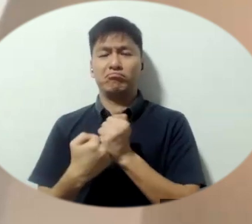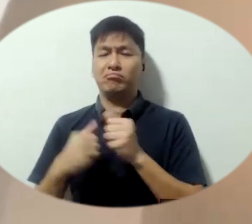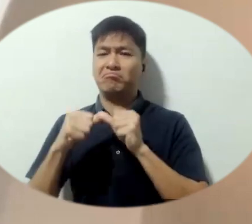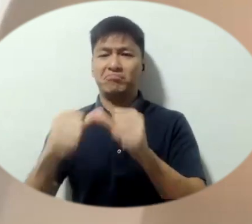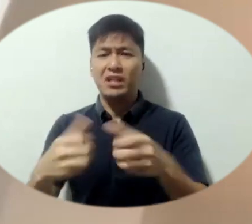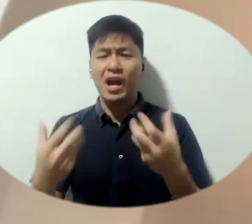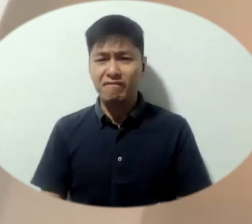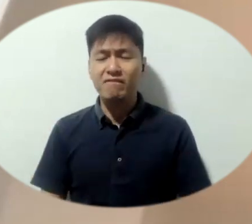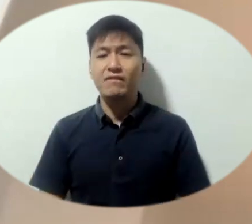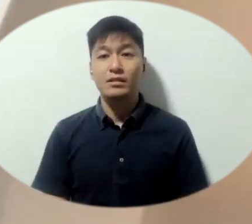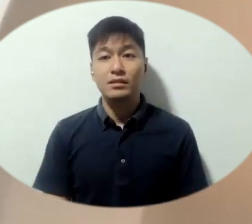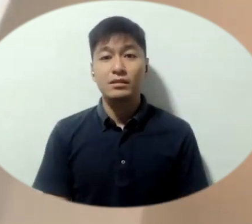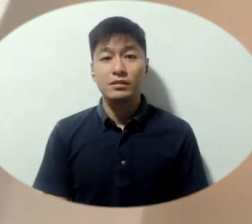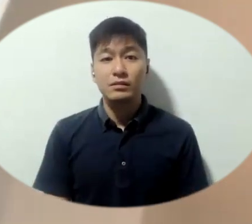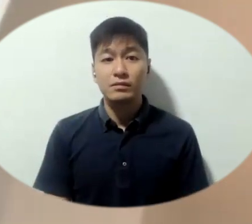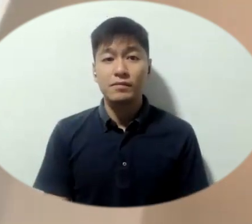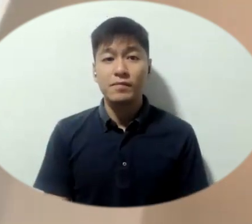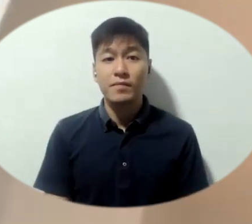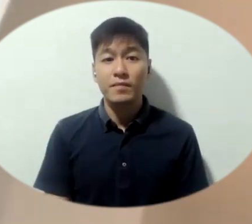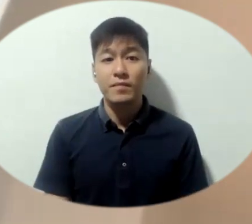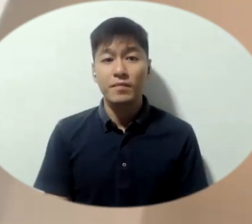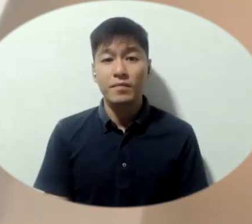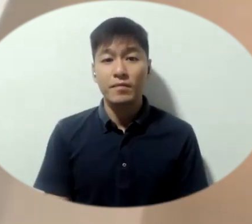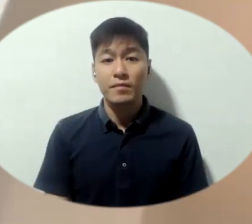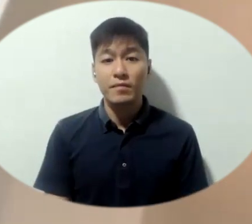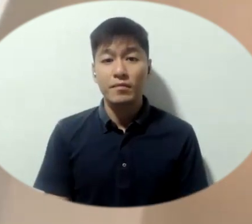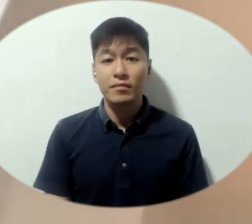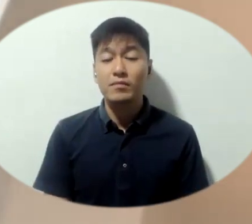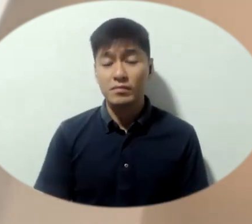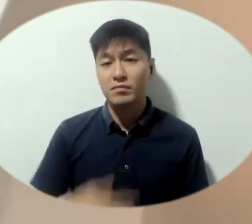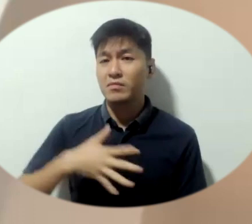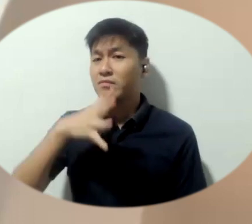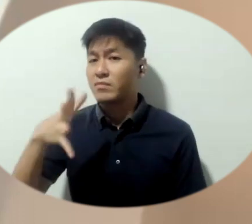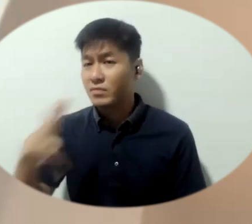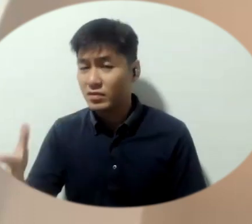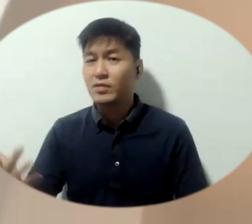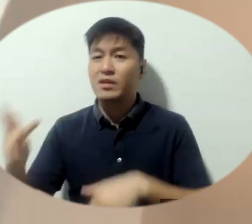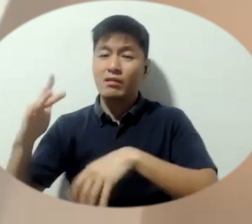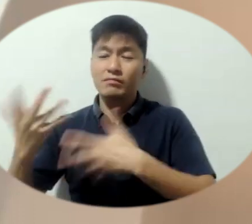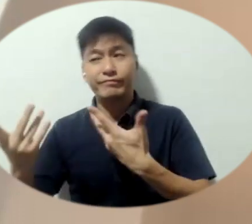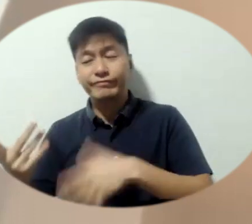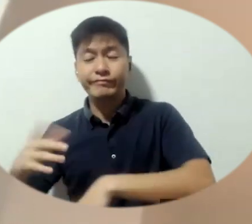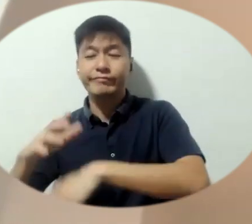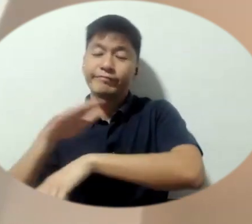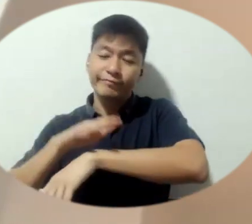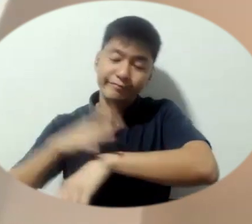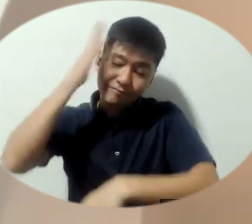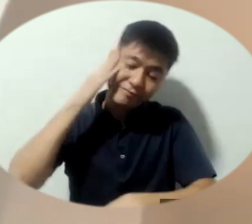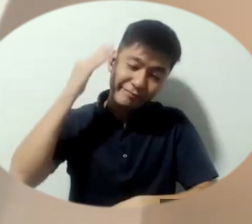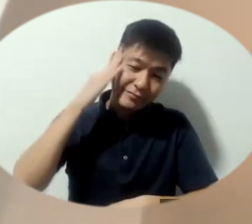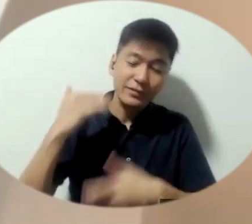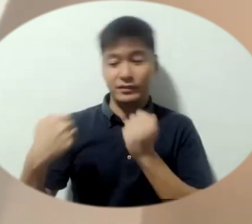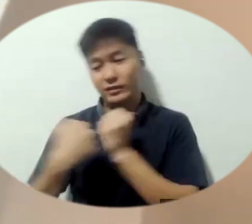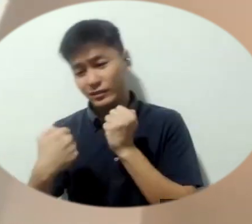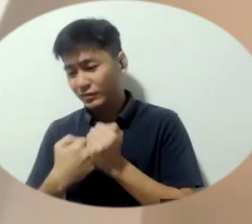I could see that in her touching. I could see that everywhere. She was always my grandma. She was always caring for me